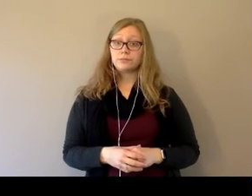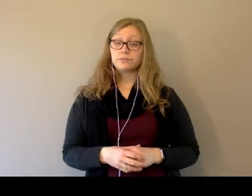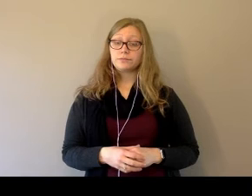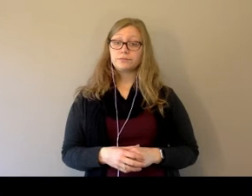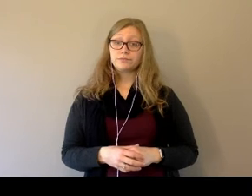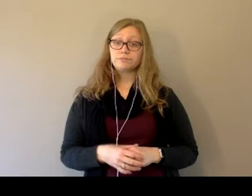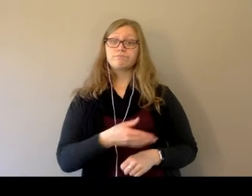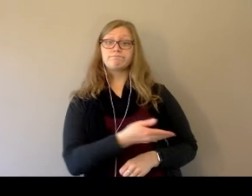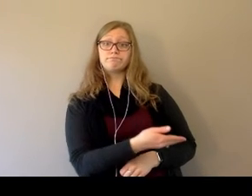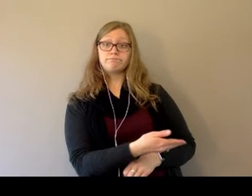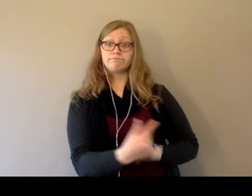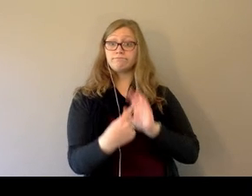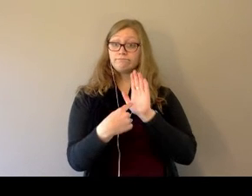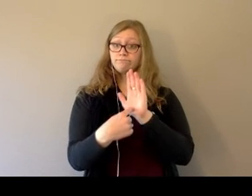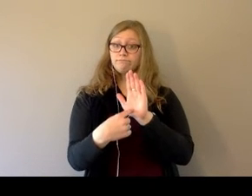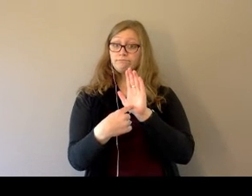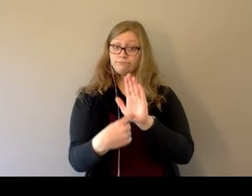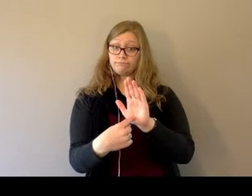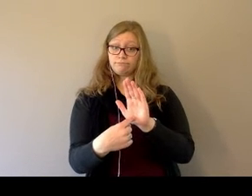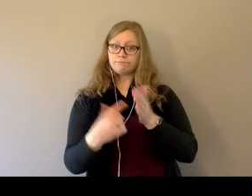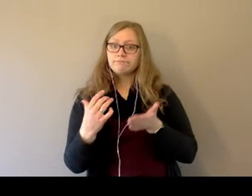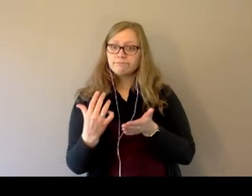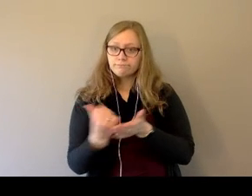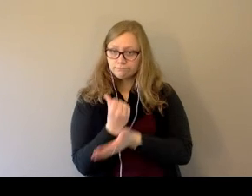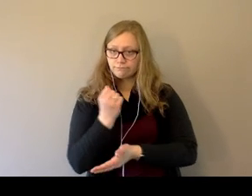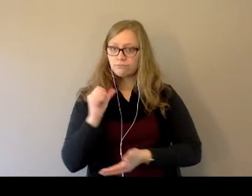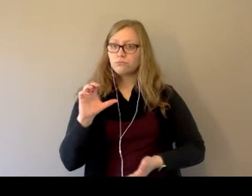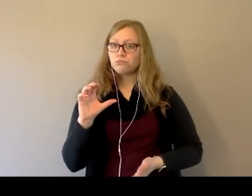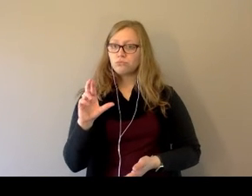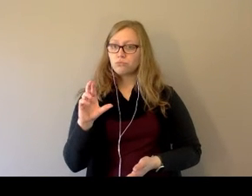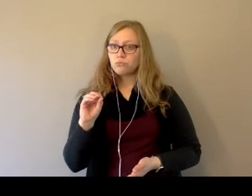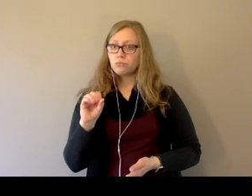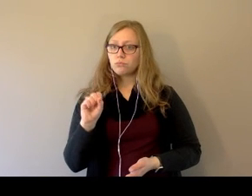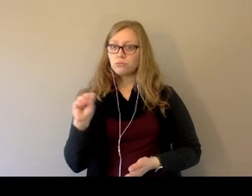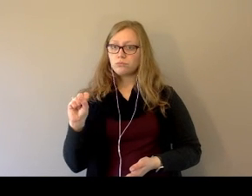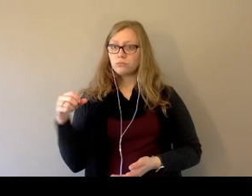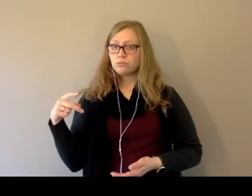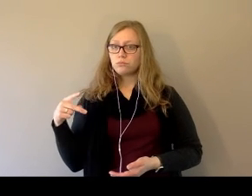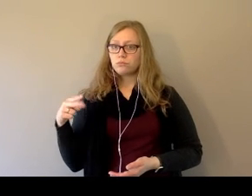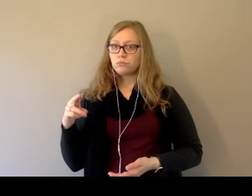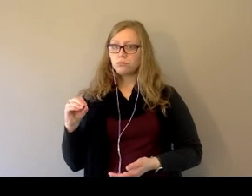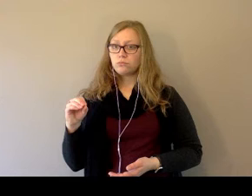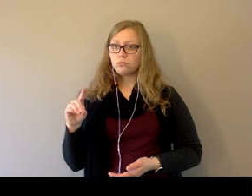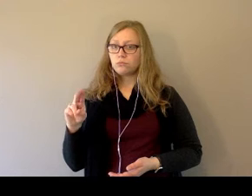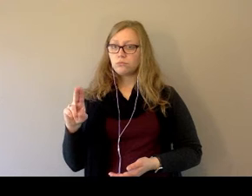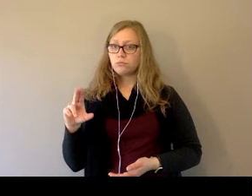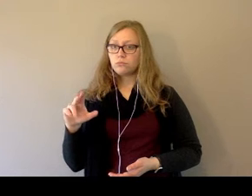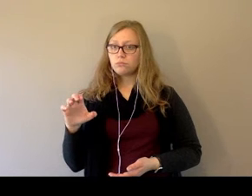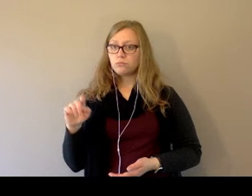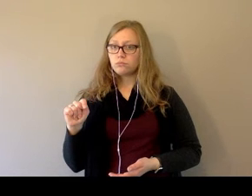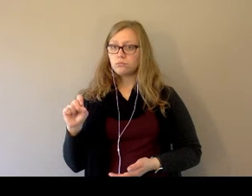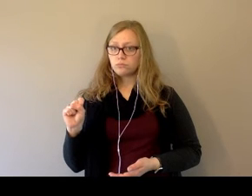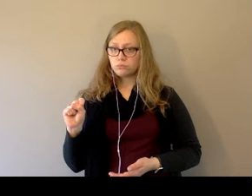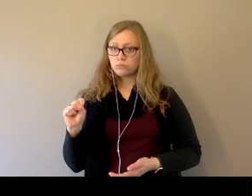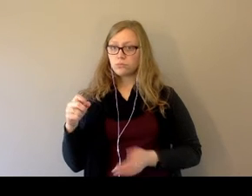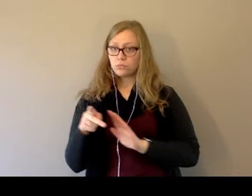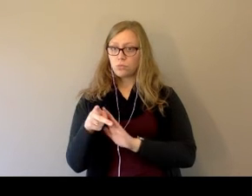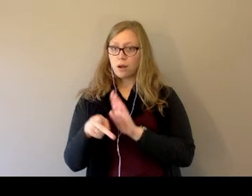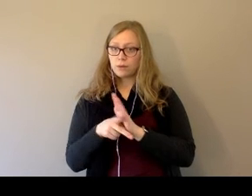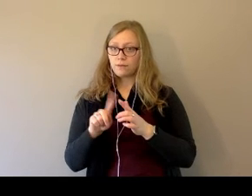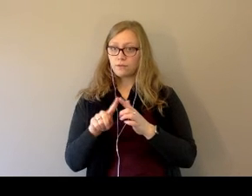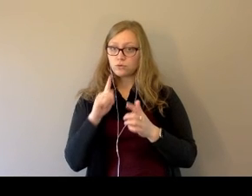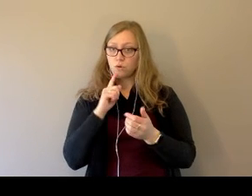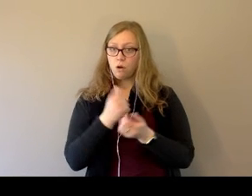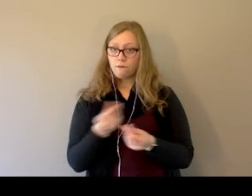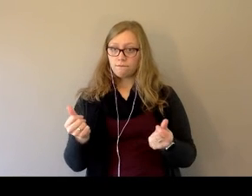So here's an example, and let's use the cross products property to solve it. So I'm going to take and multiply 7 and